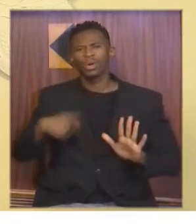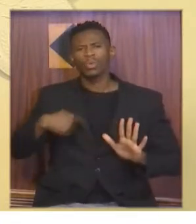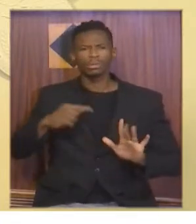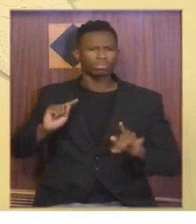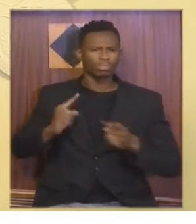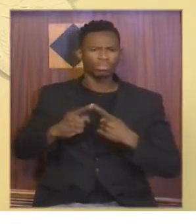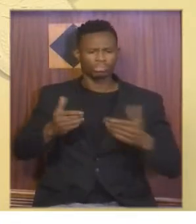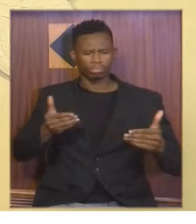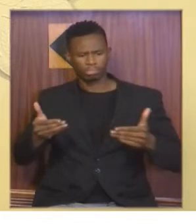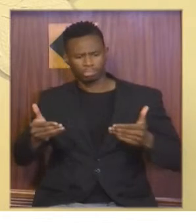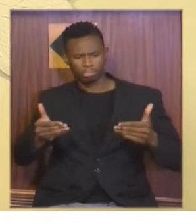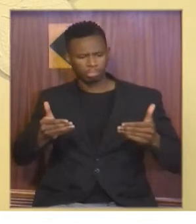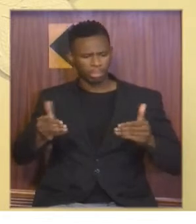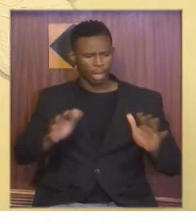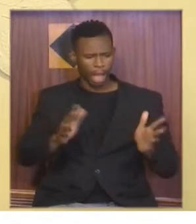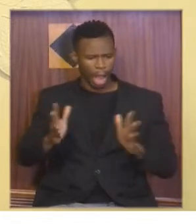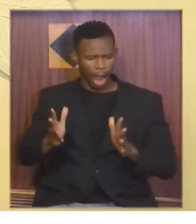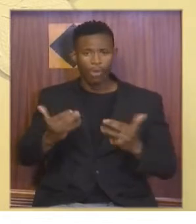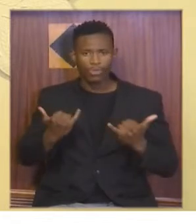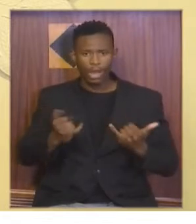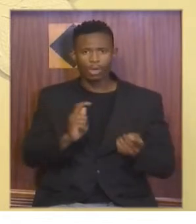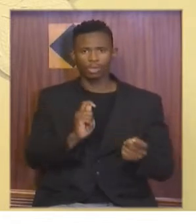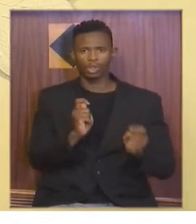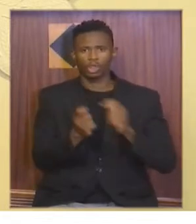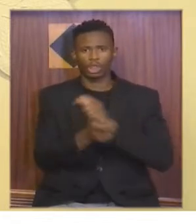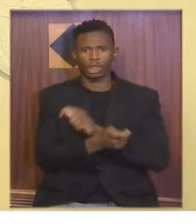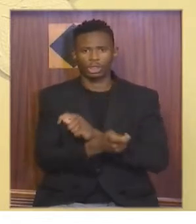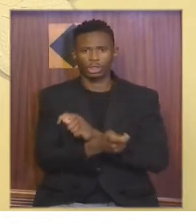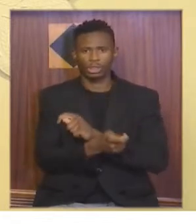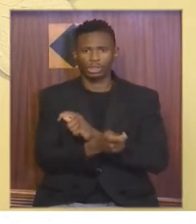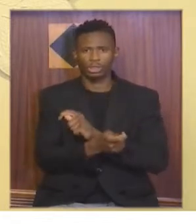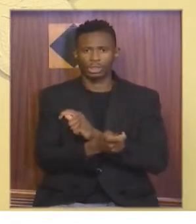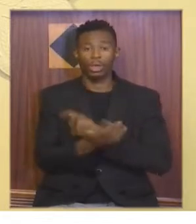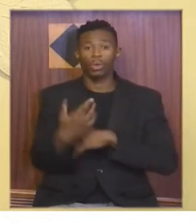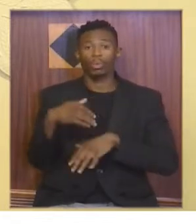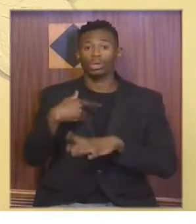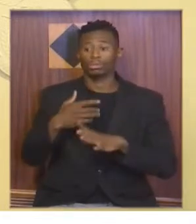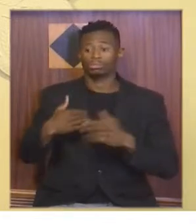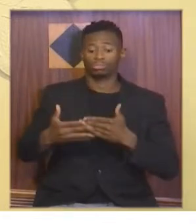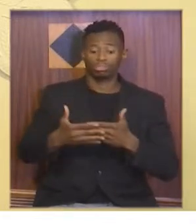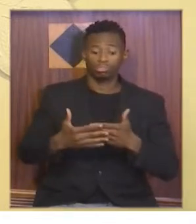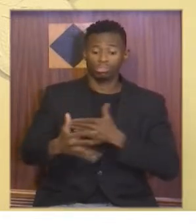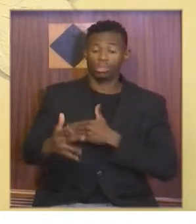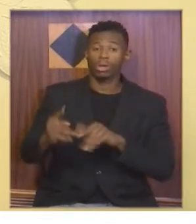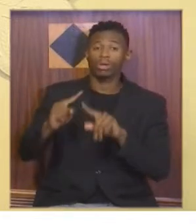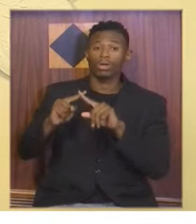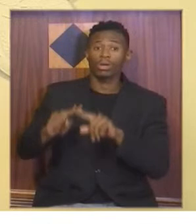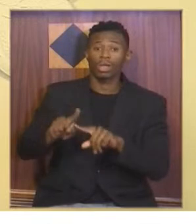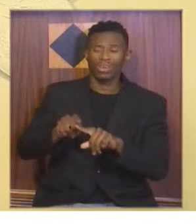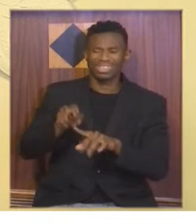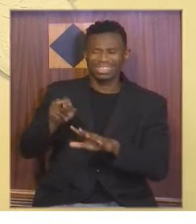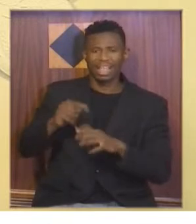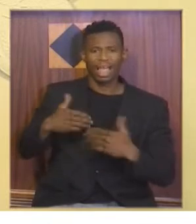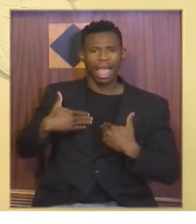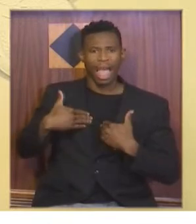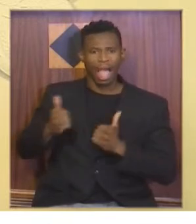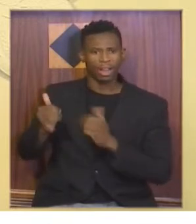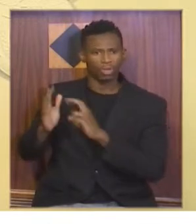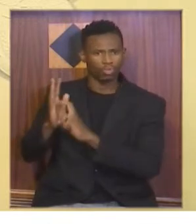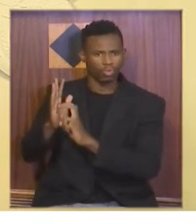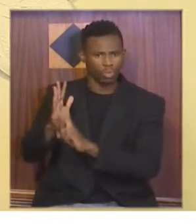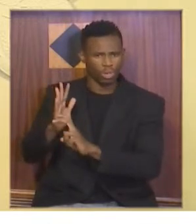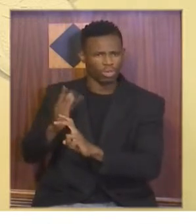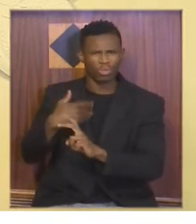pandemic, and we will be relying on health regulations rather than disaster management